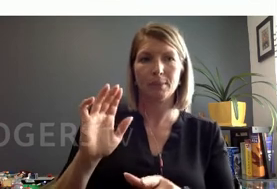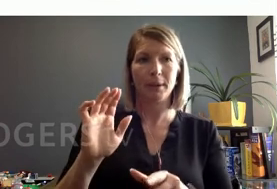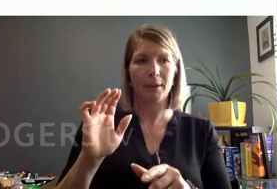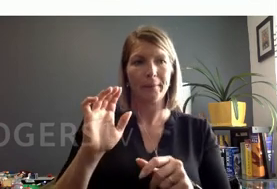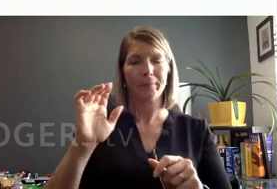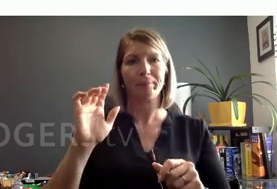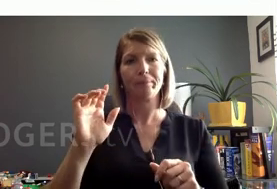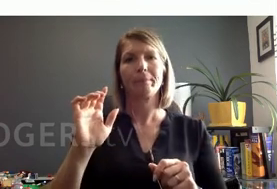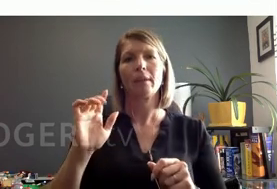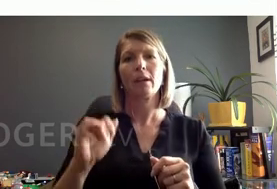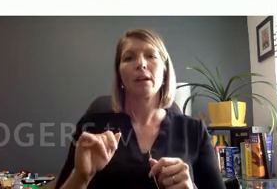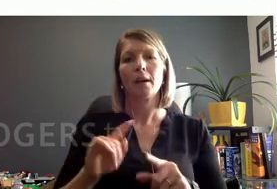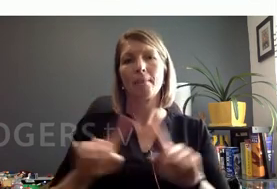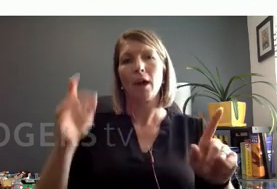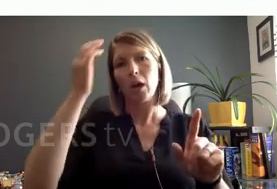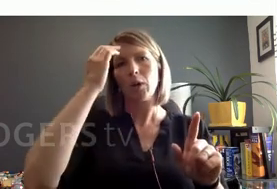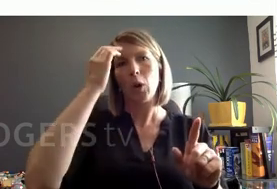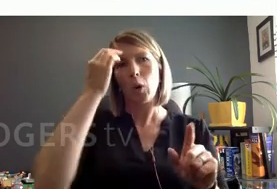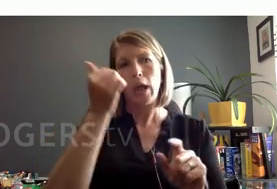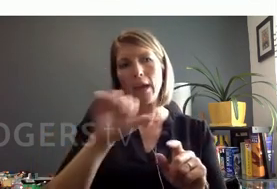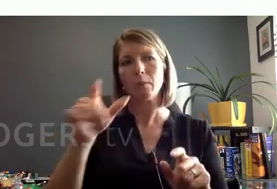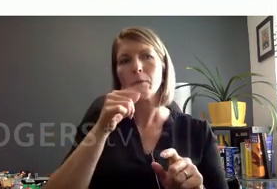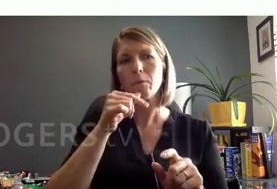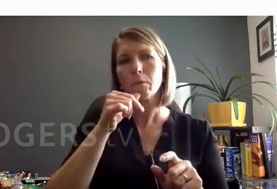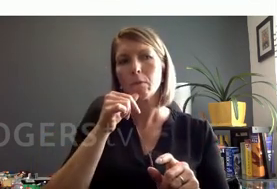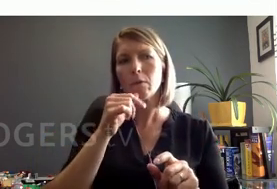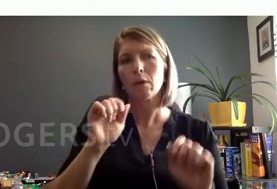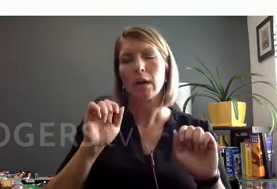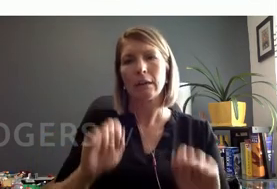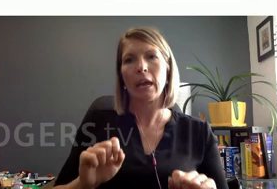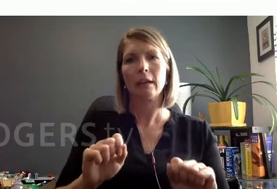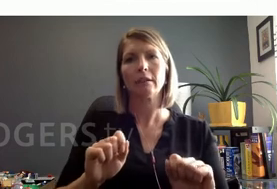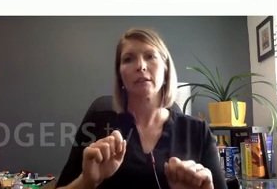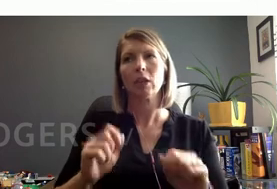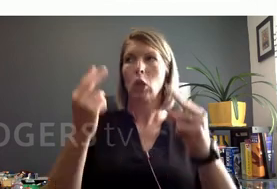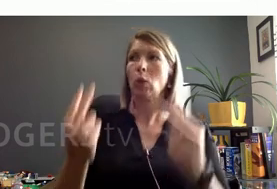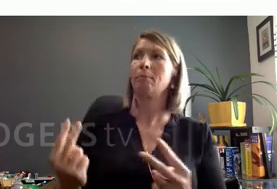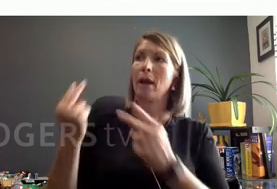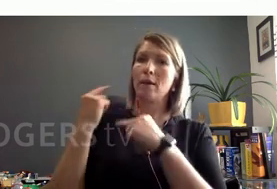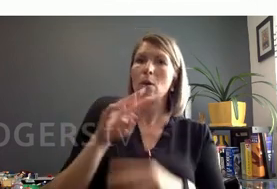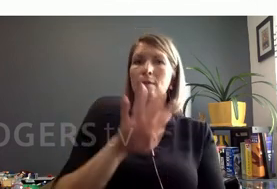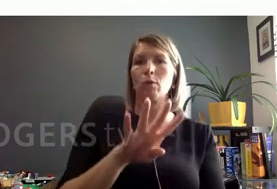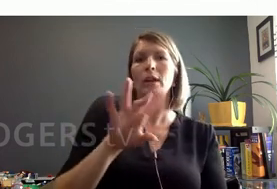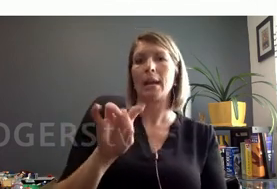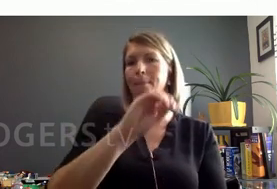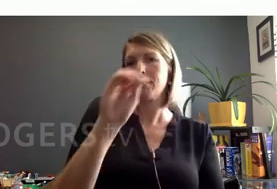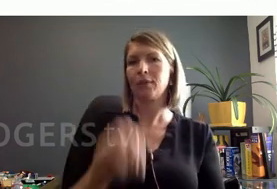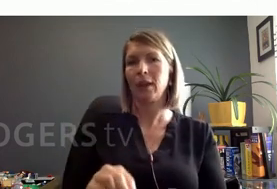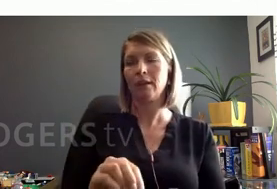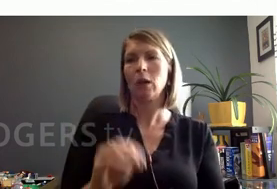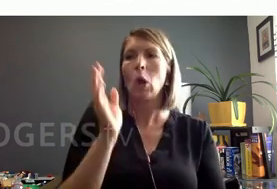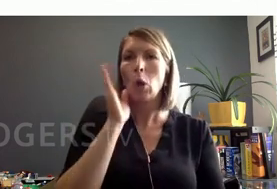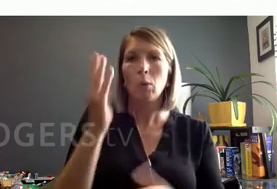data also kind of interesting, not only looking in the past, 48% of the employer hire newcomers, international